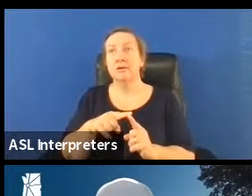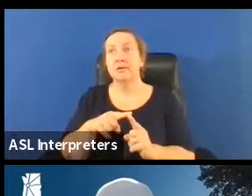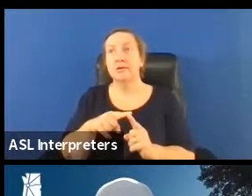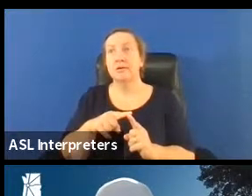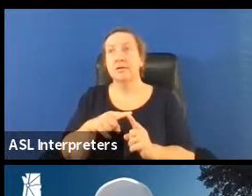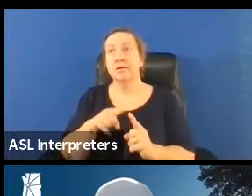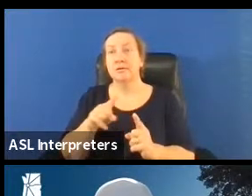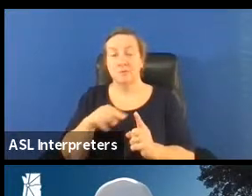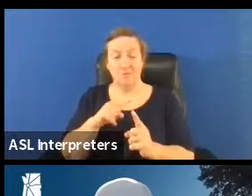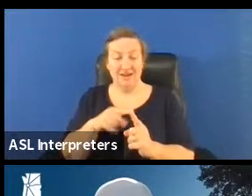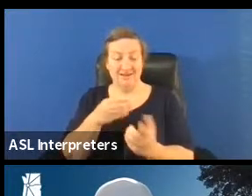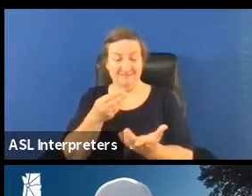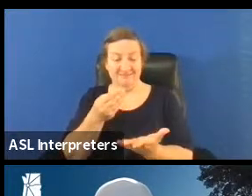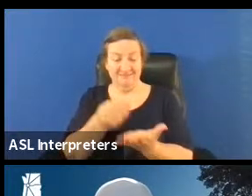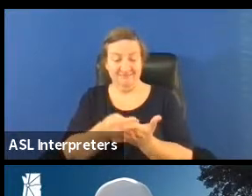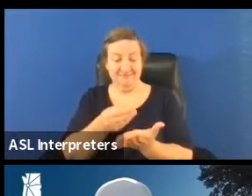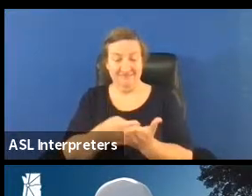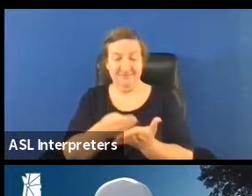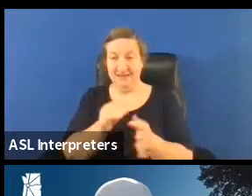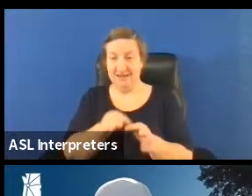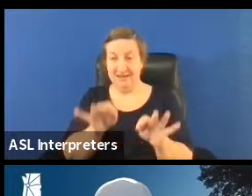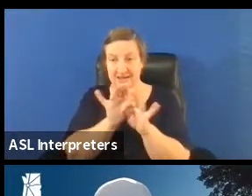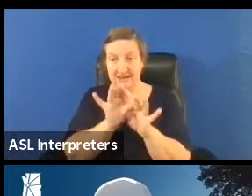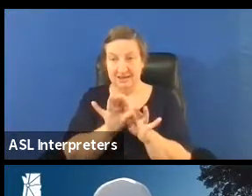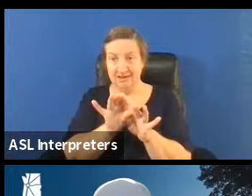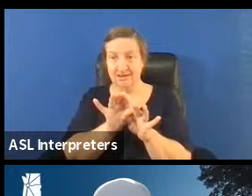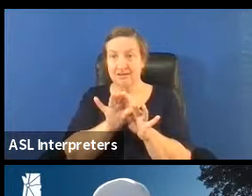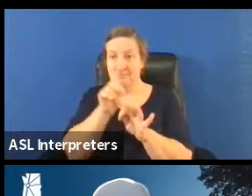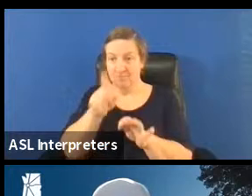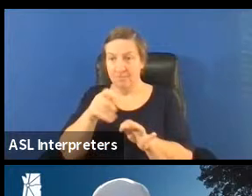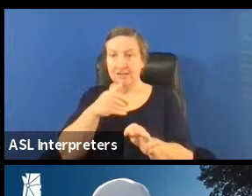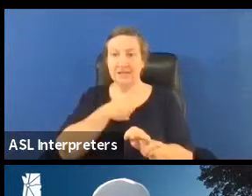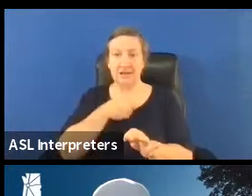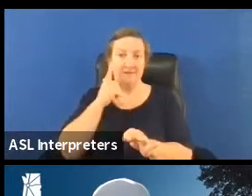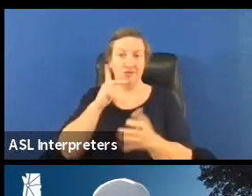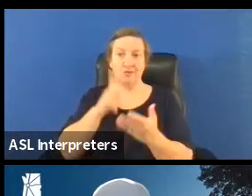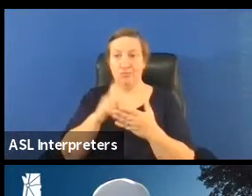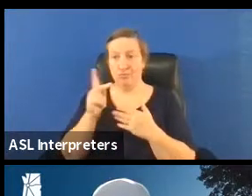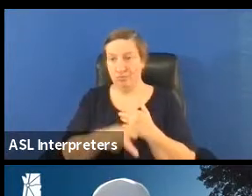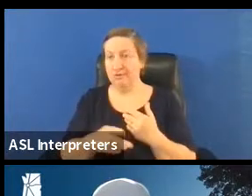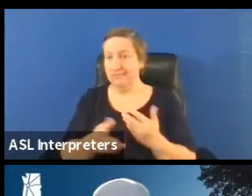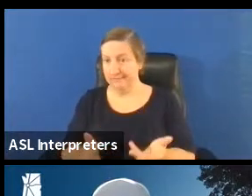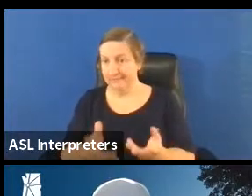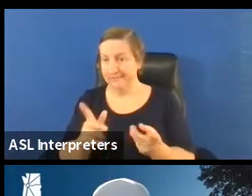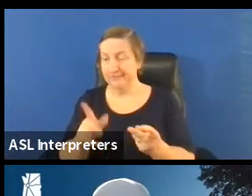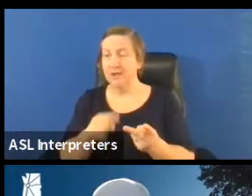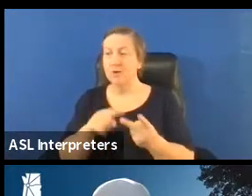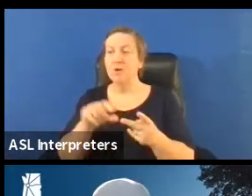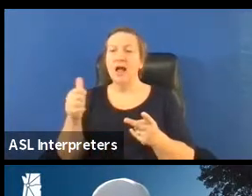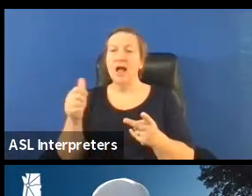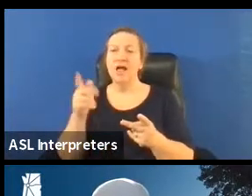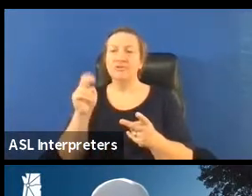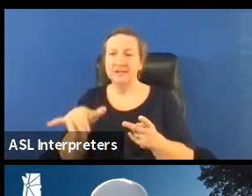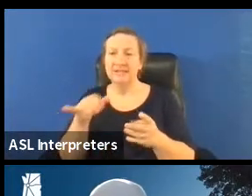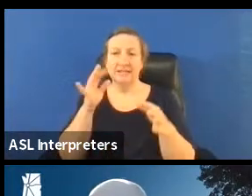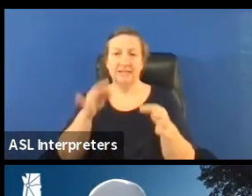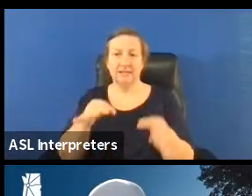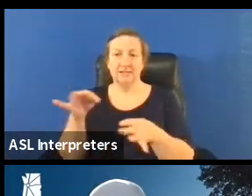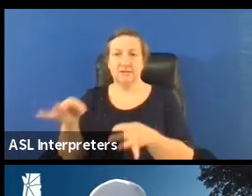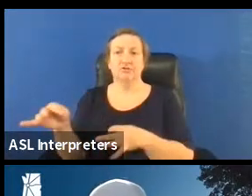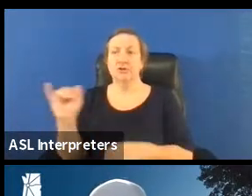the dollars critical to be in place for the program? When are other key decisions, such